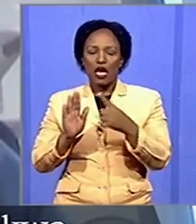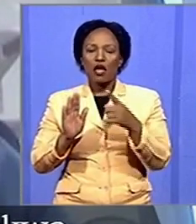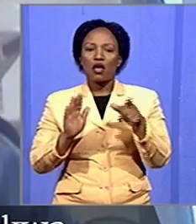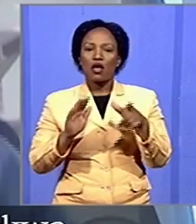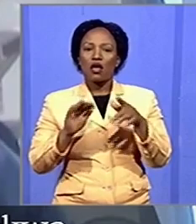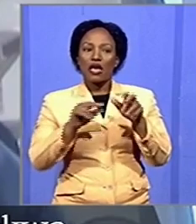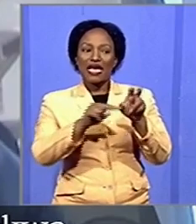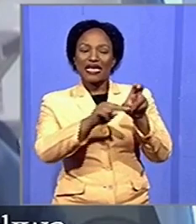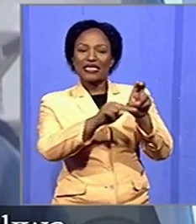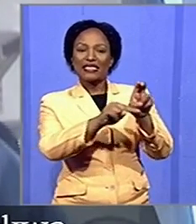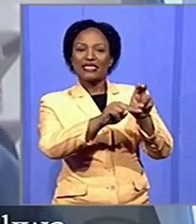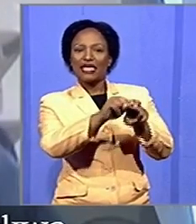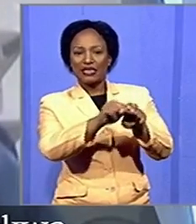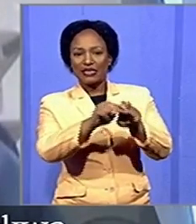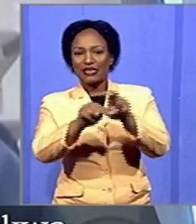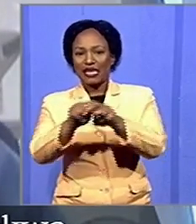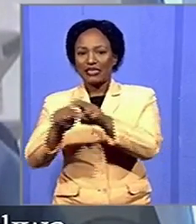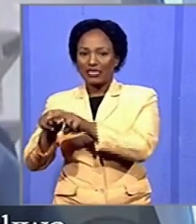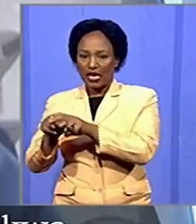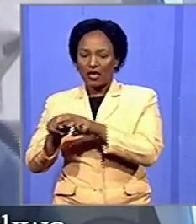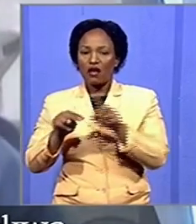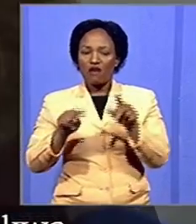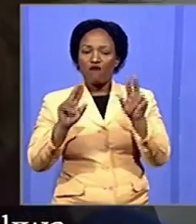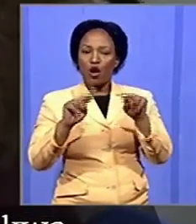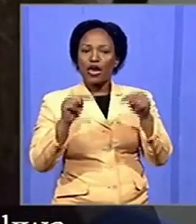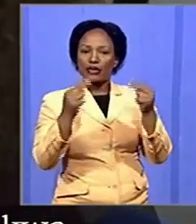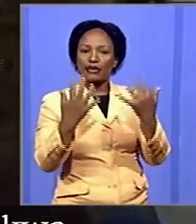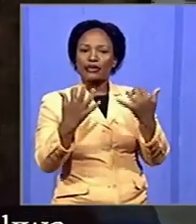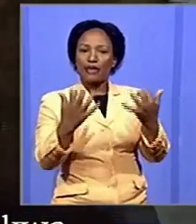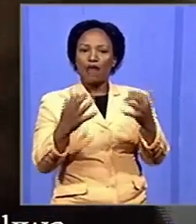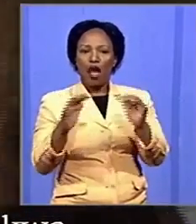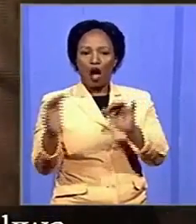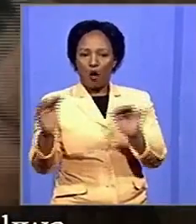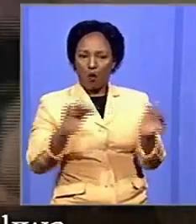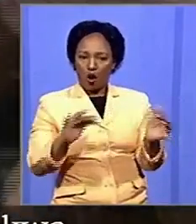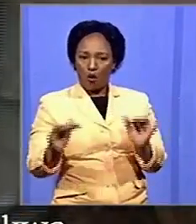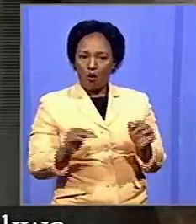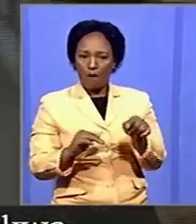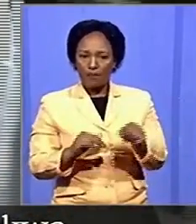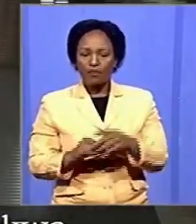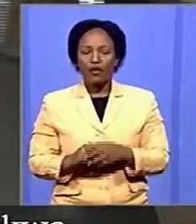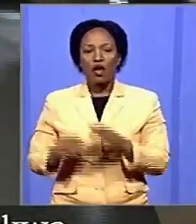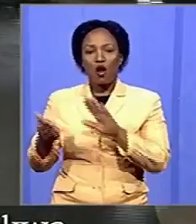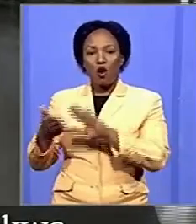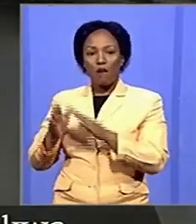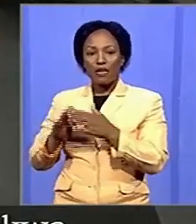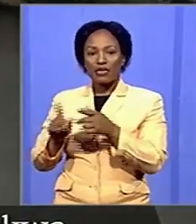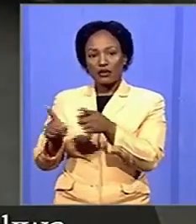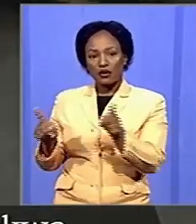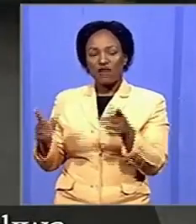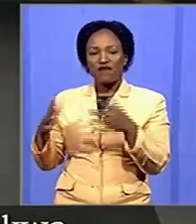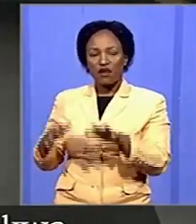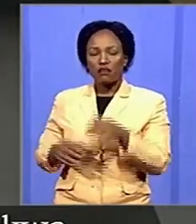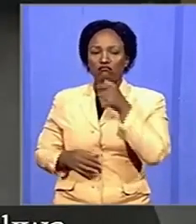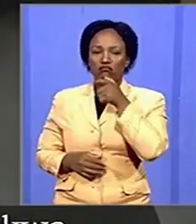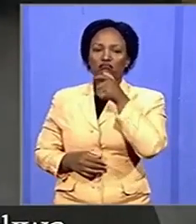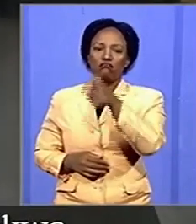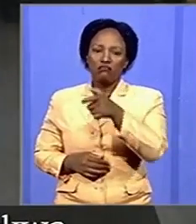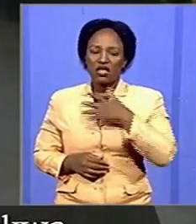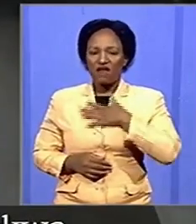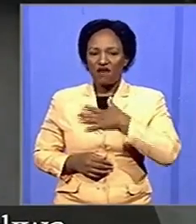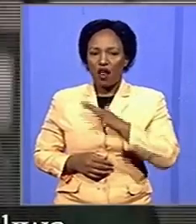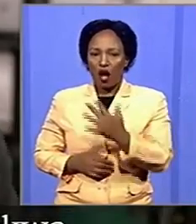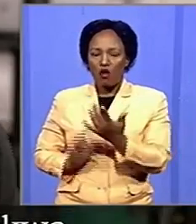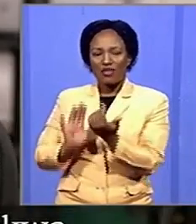on which portion of the National Assembly. Ba ai ba hlaisitse maikutlo a bona ka mokgwa ona. Well, we haven't been